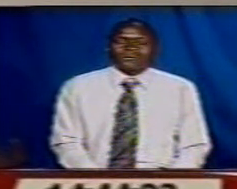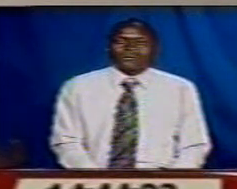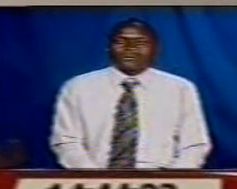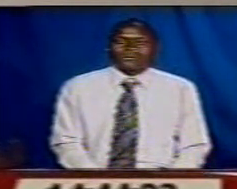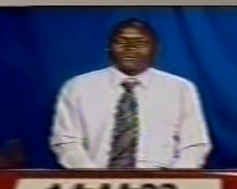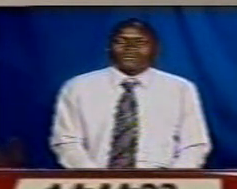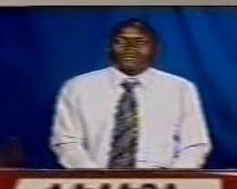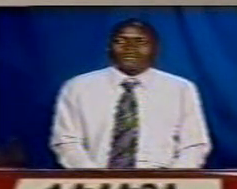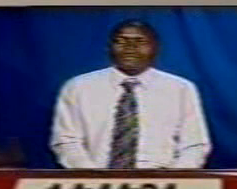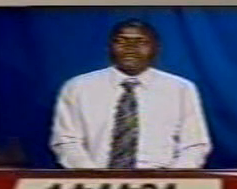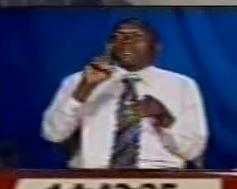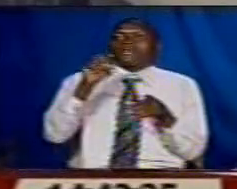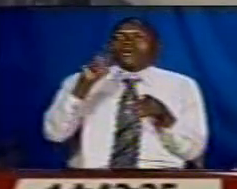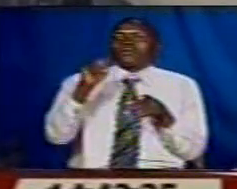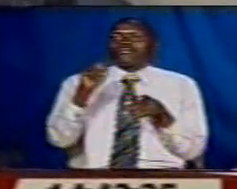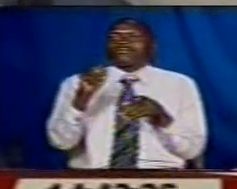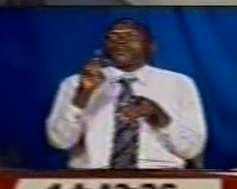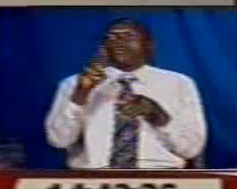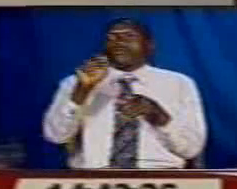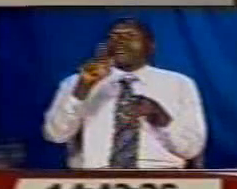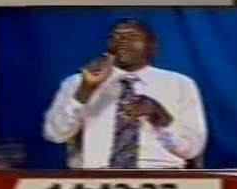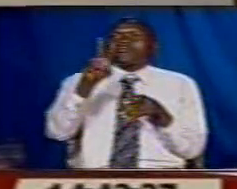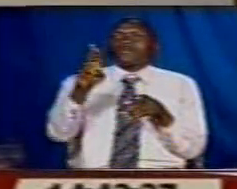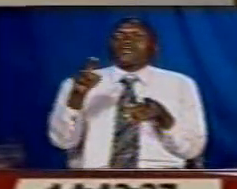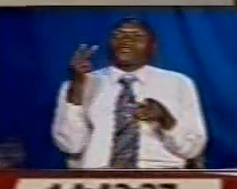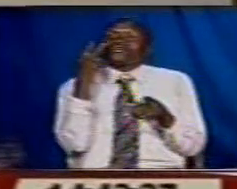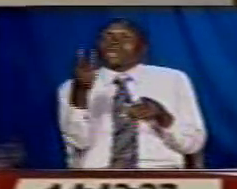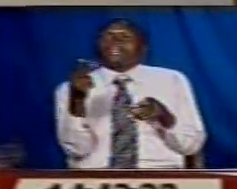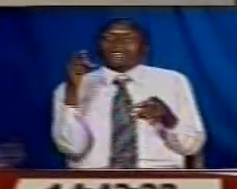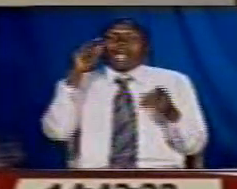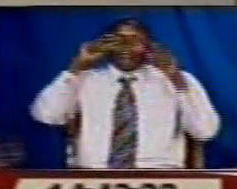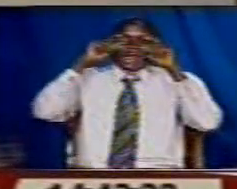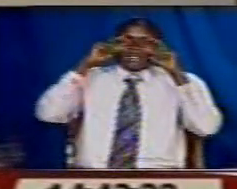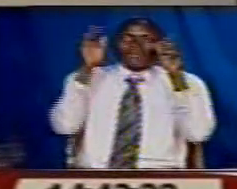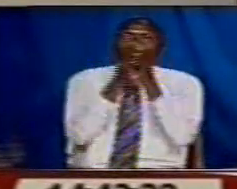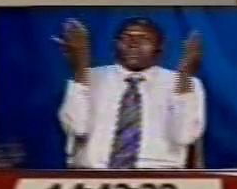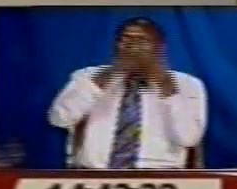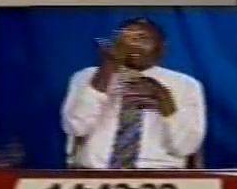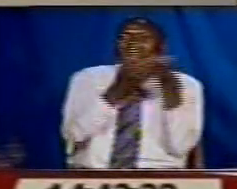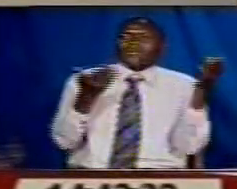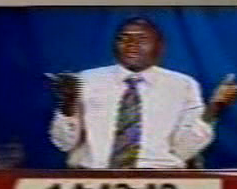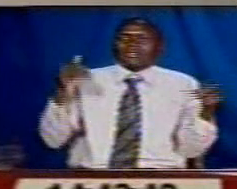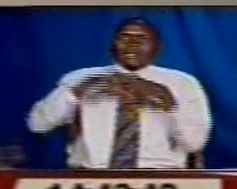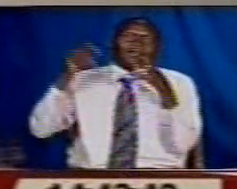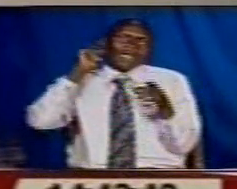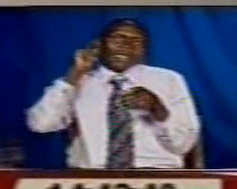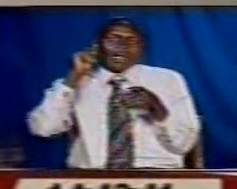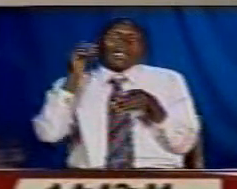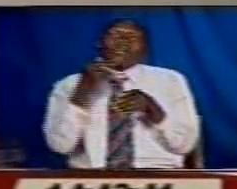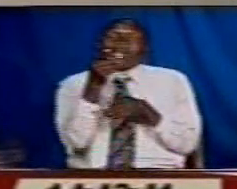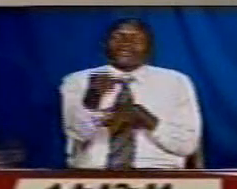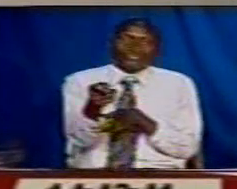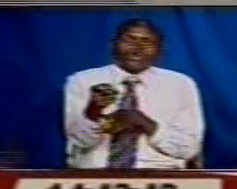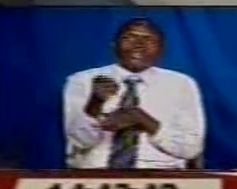Member Gideon Mbuvi walked in. You can see he's putting on shades and some things in his ears. I want you